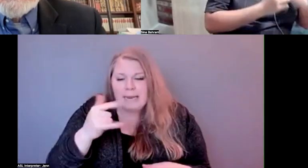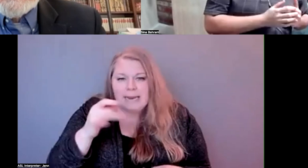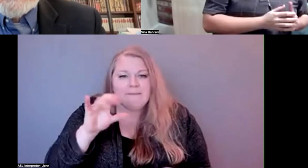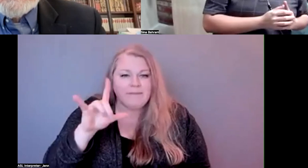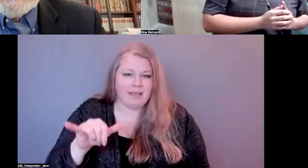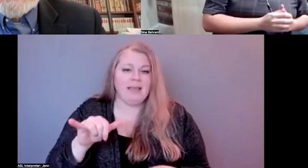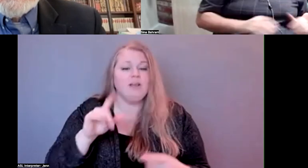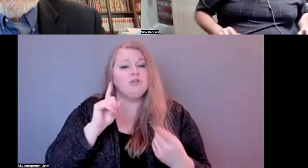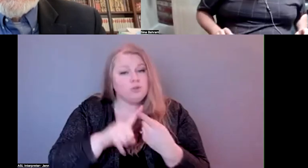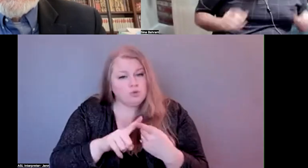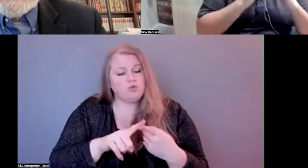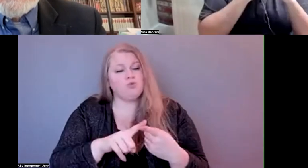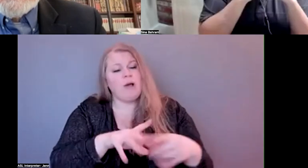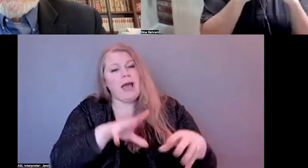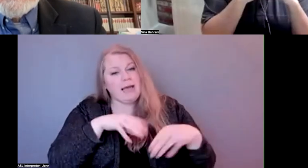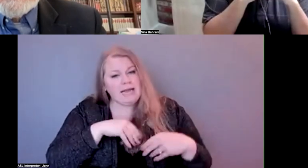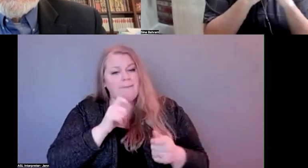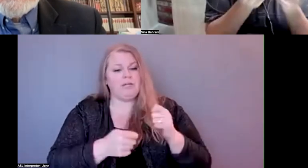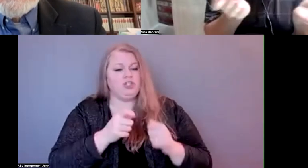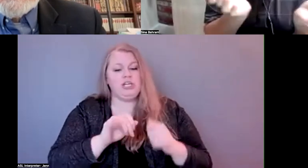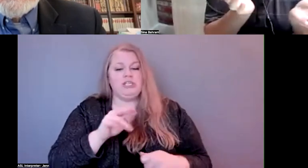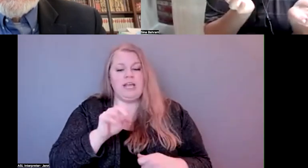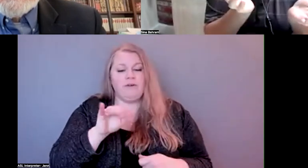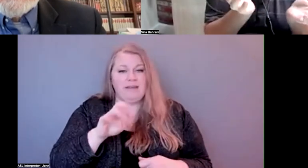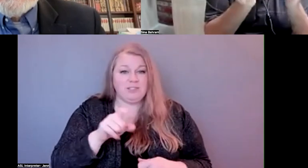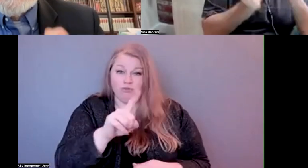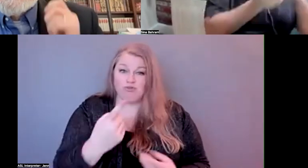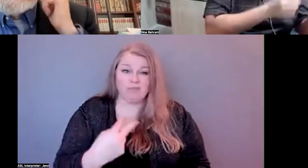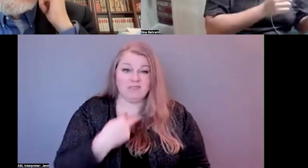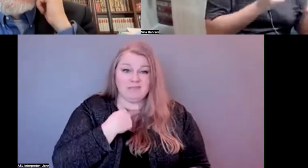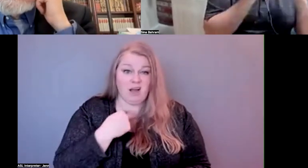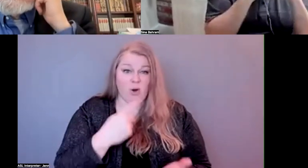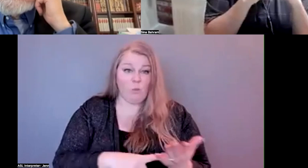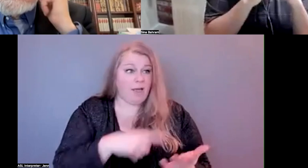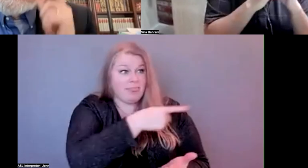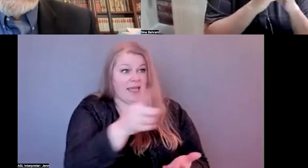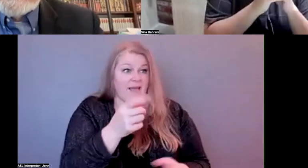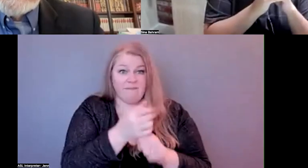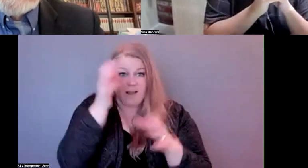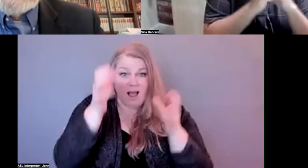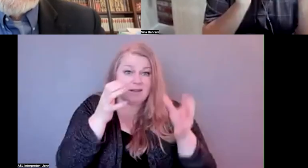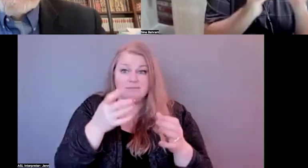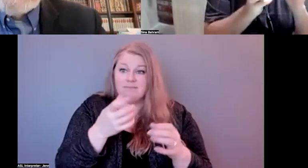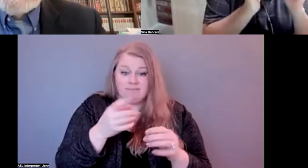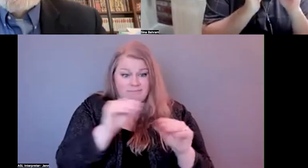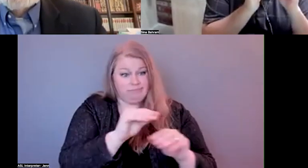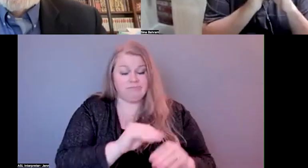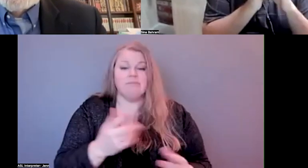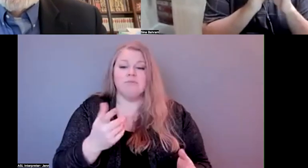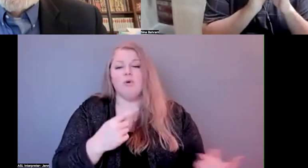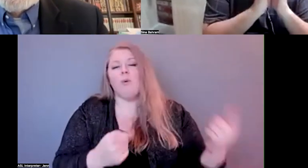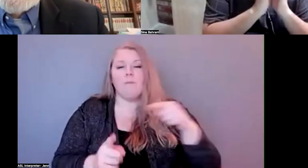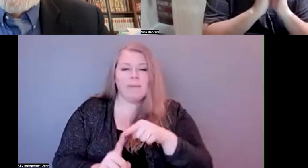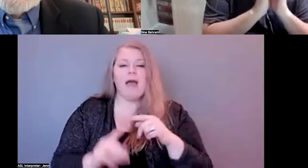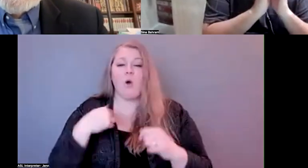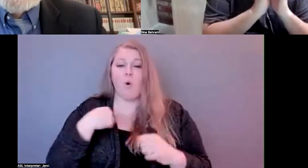adapting and changing the interfaces you're presented with. You're basically stuck with what others have conceived. So just to bring it back and make sure that